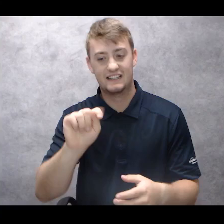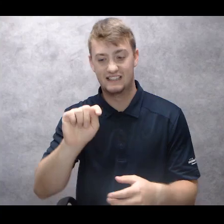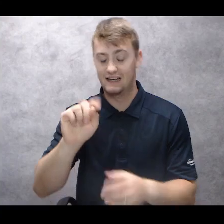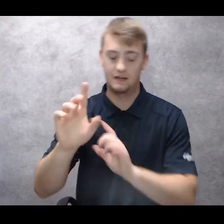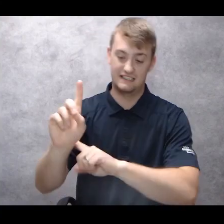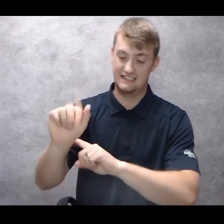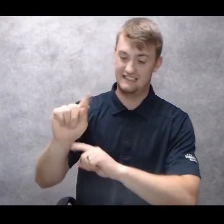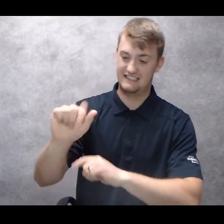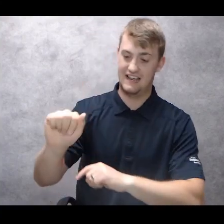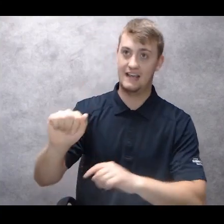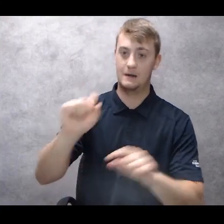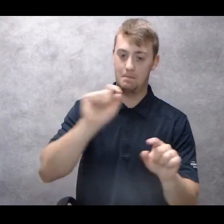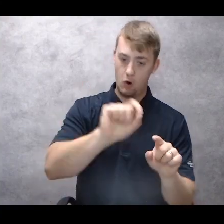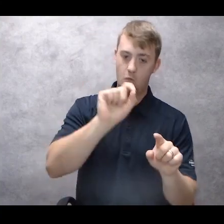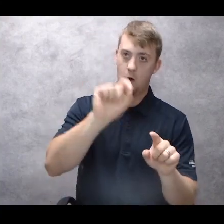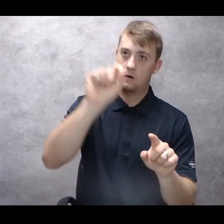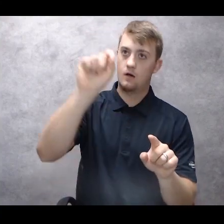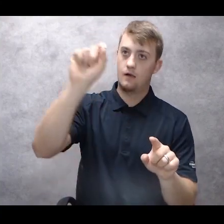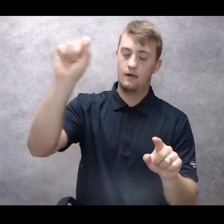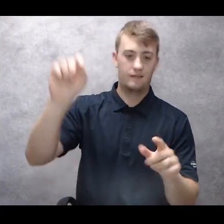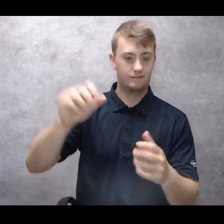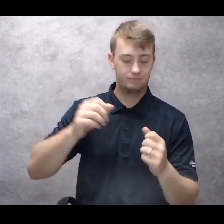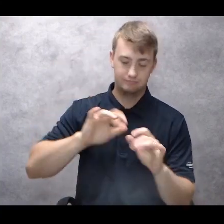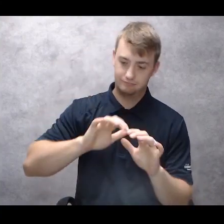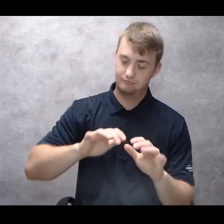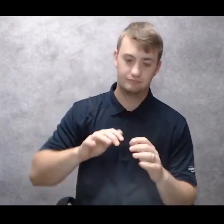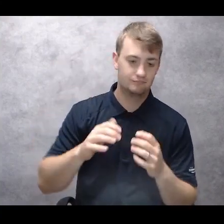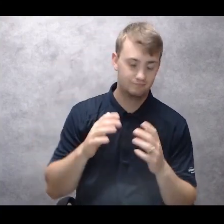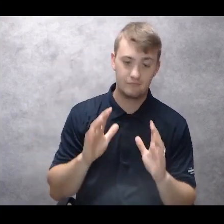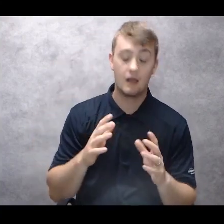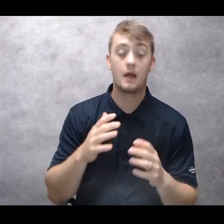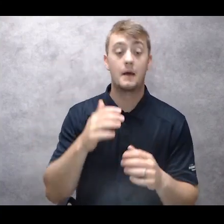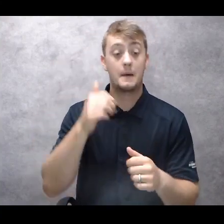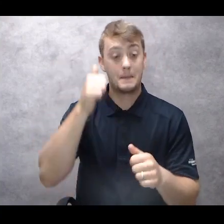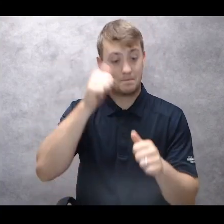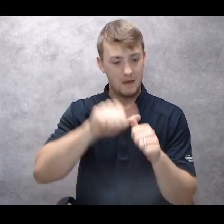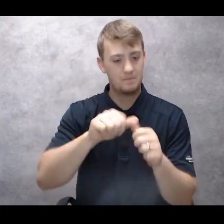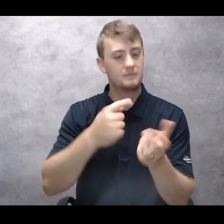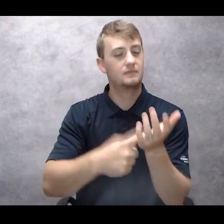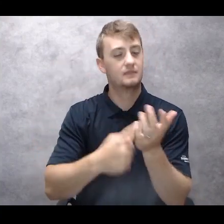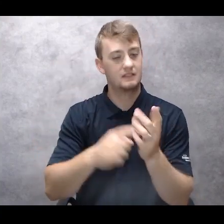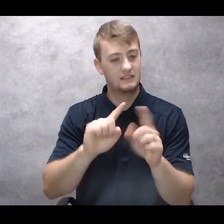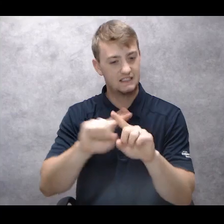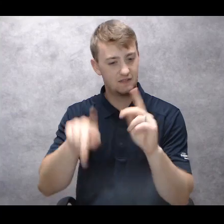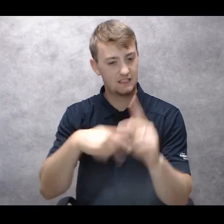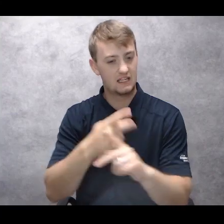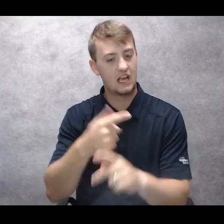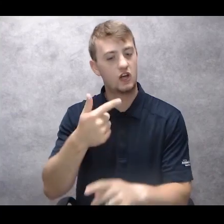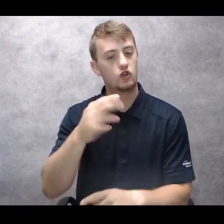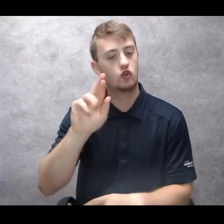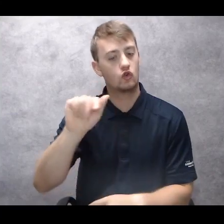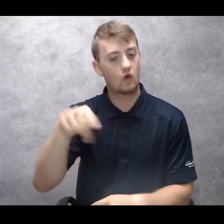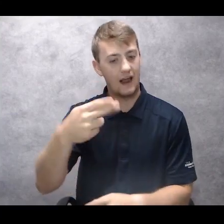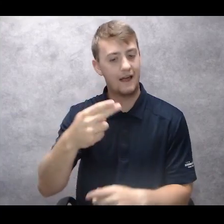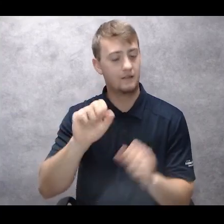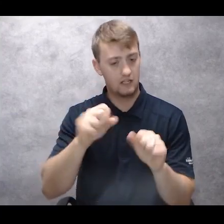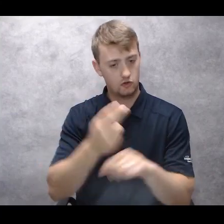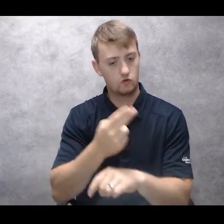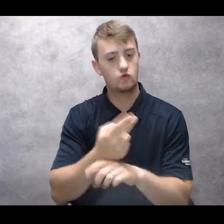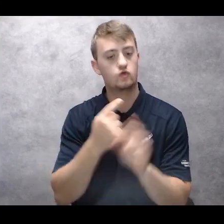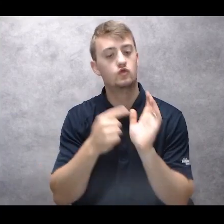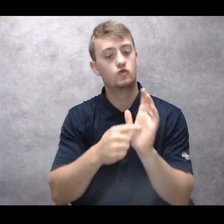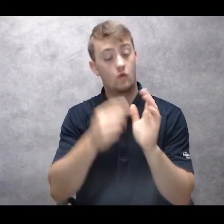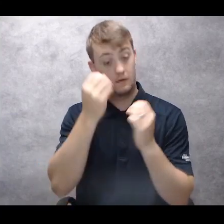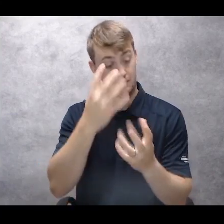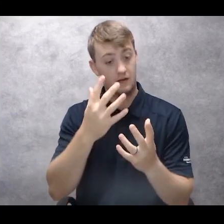3,538 data points to plot. Remember when Uh, we talked about the types of graphs we can use to display information?